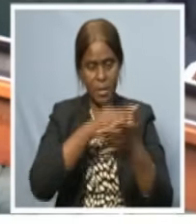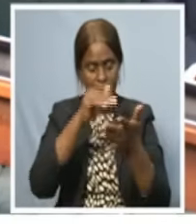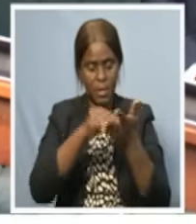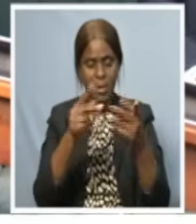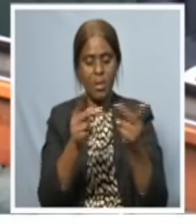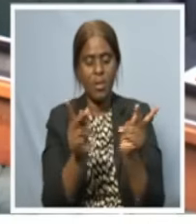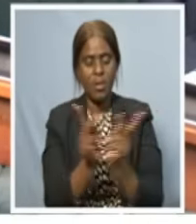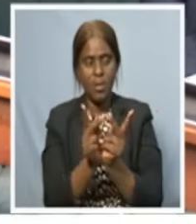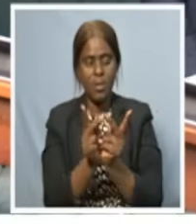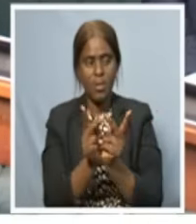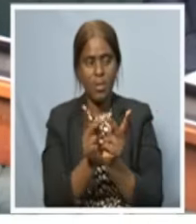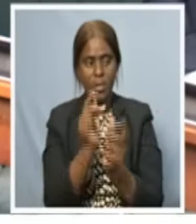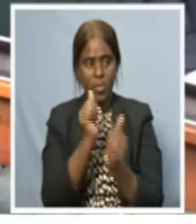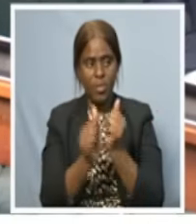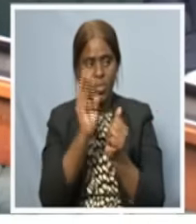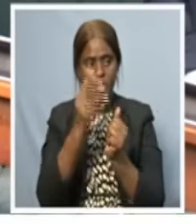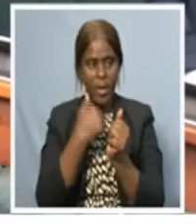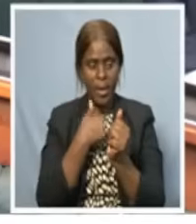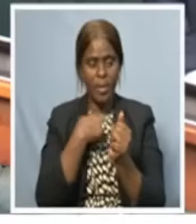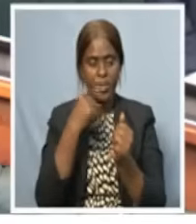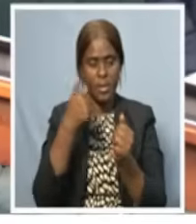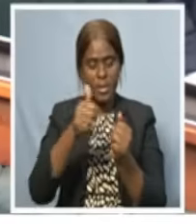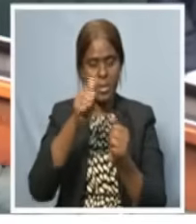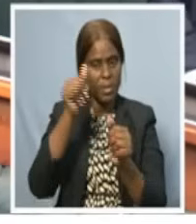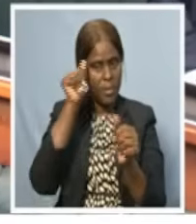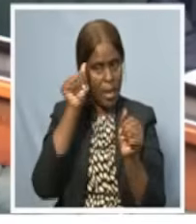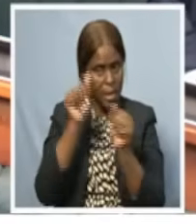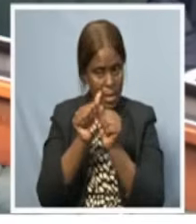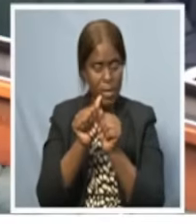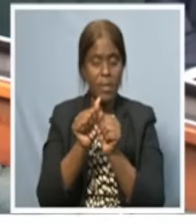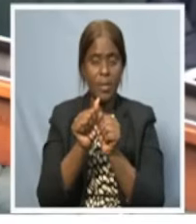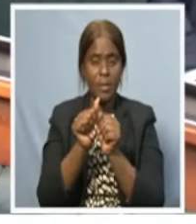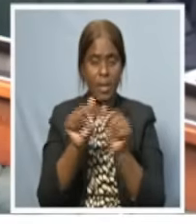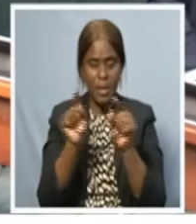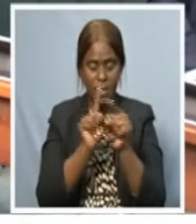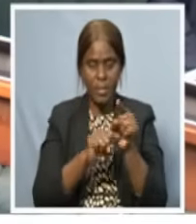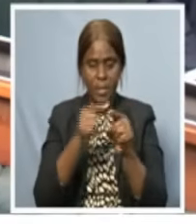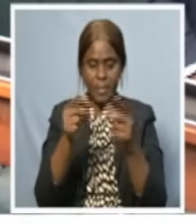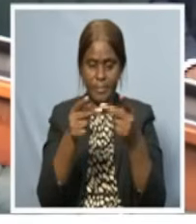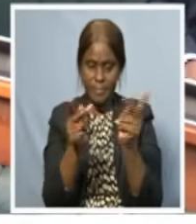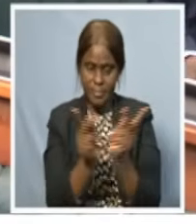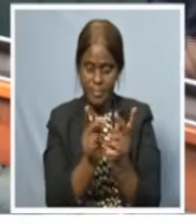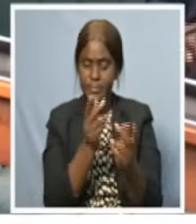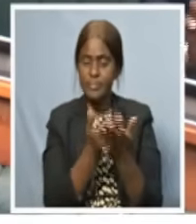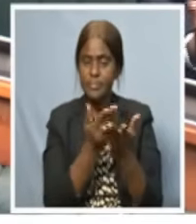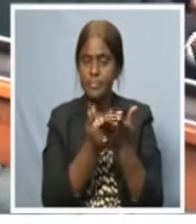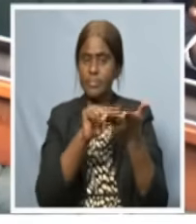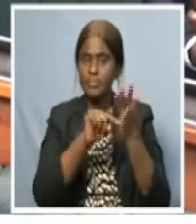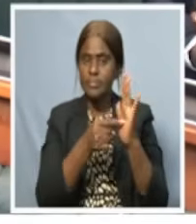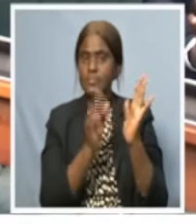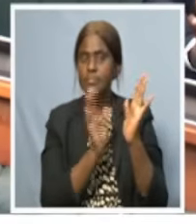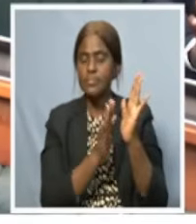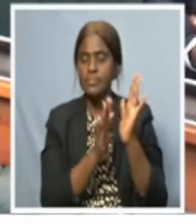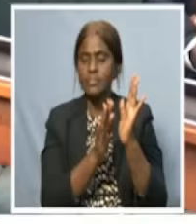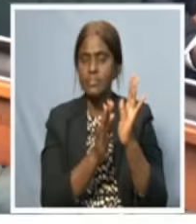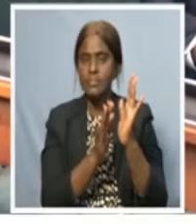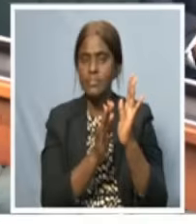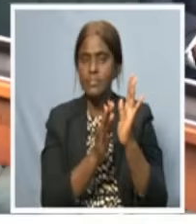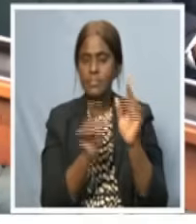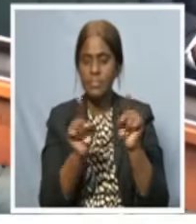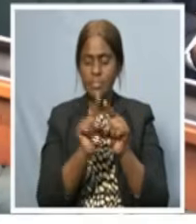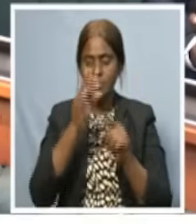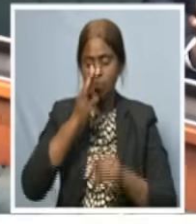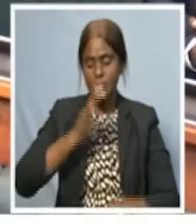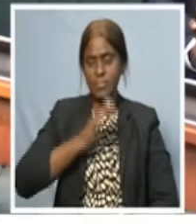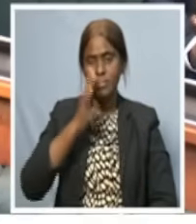central point, which they will have to agree as a designated point.